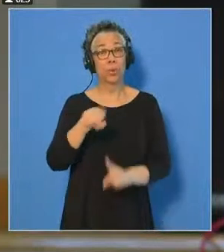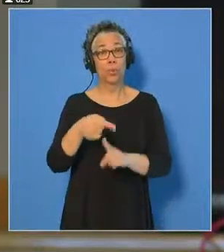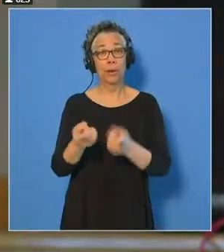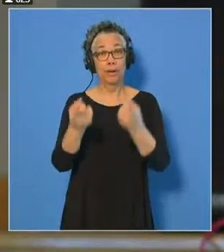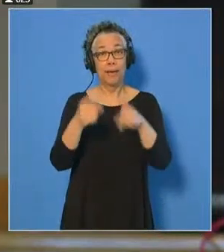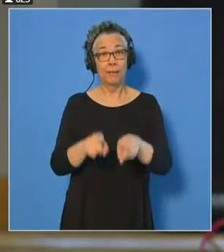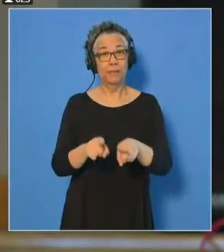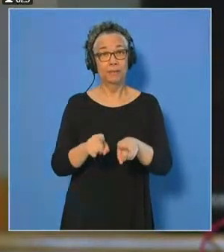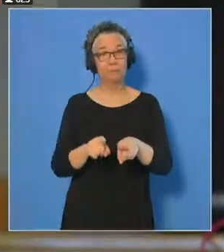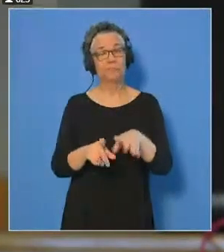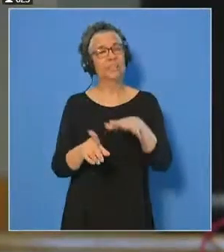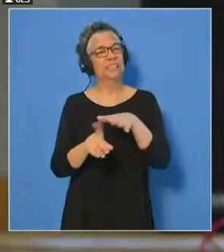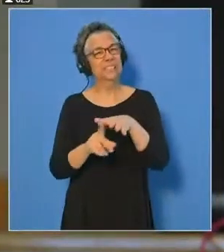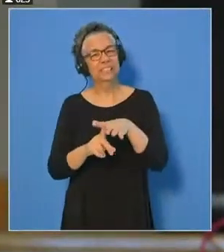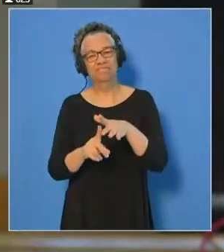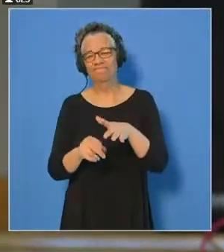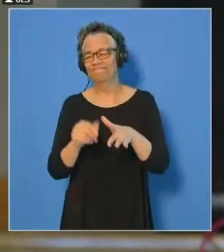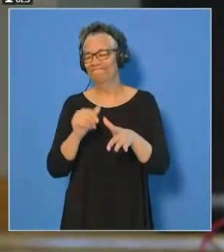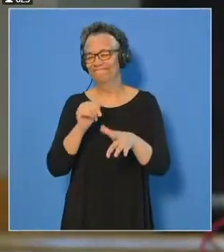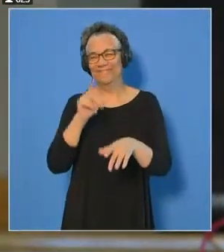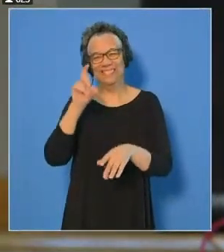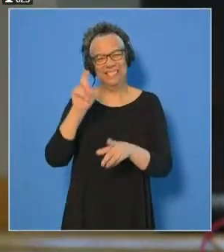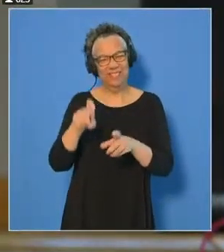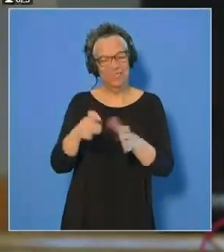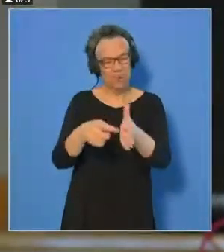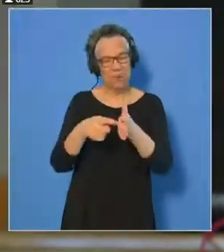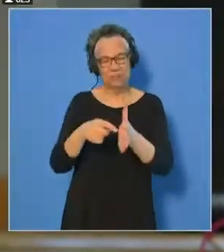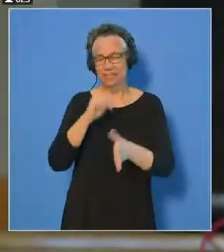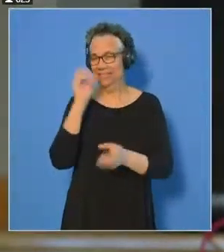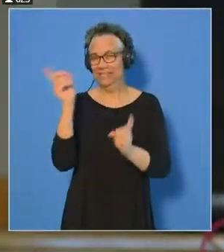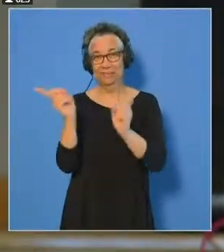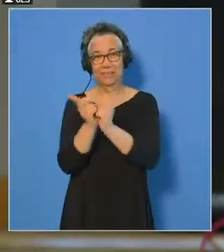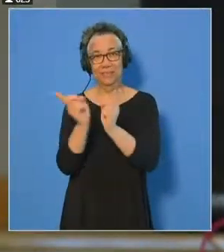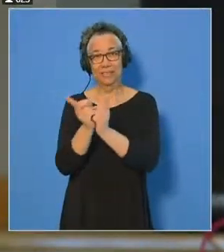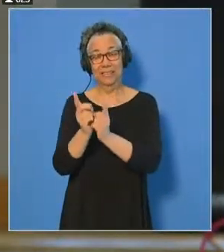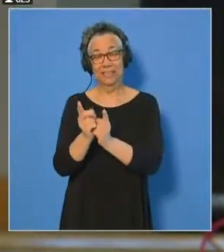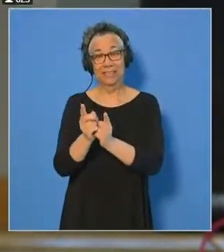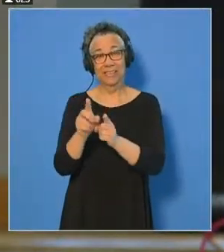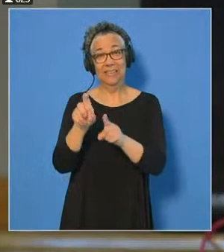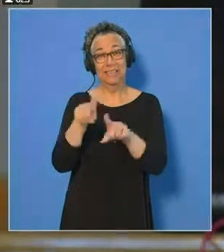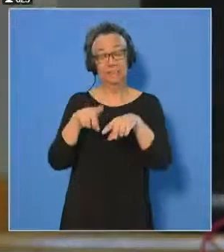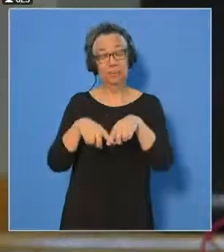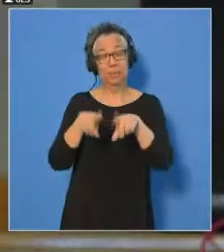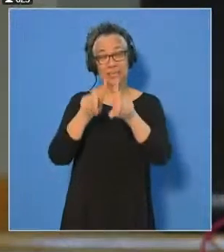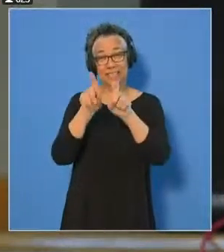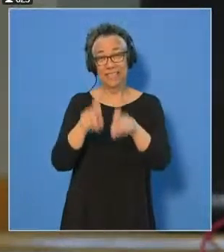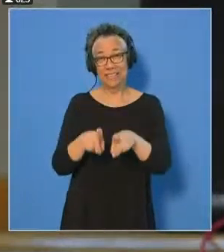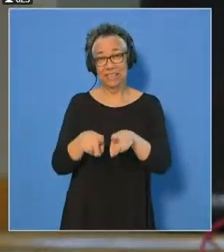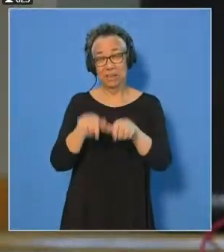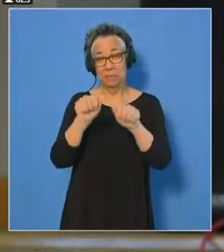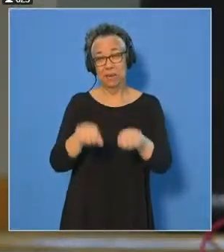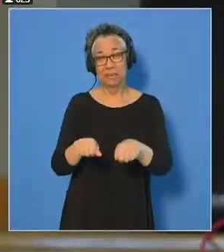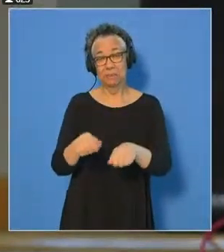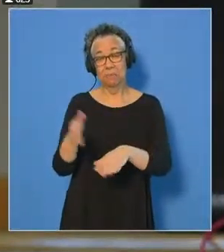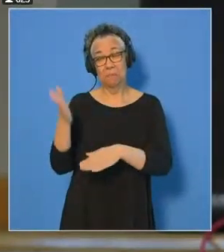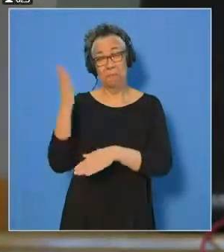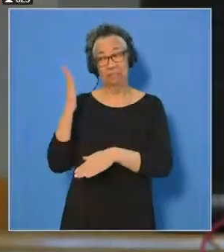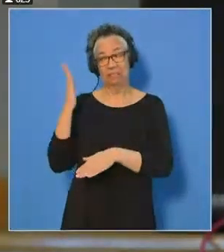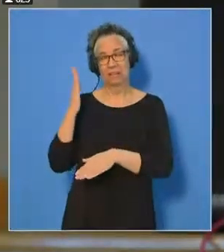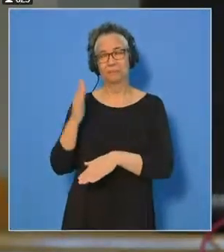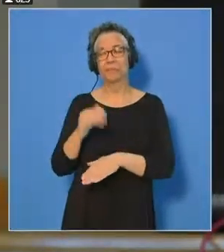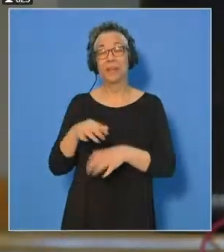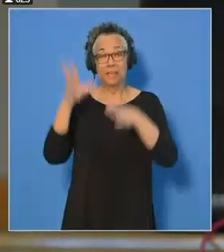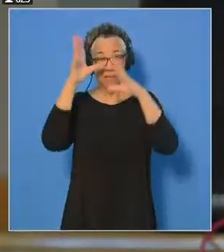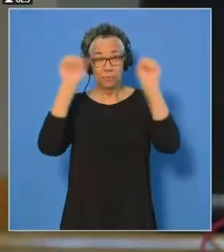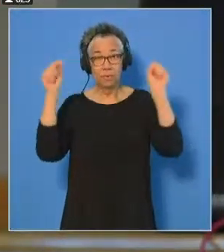case criteria was not met given the testing capacity at that time. And as you've heard the Premier mention, we have